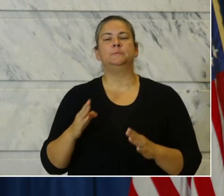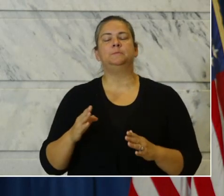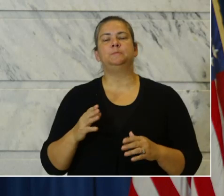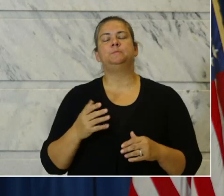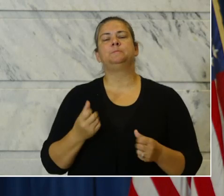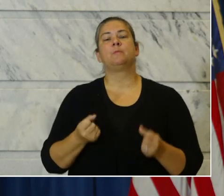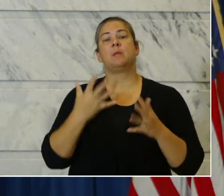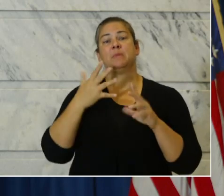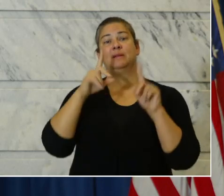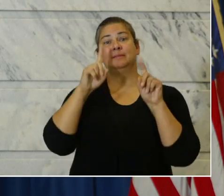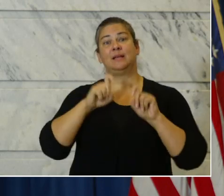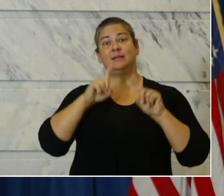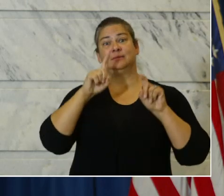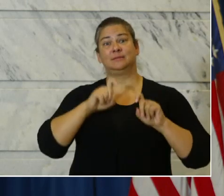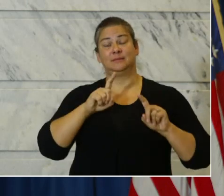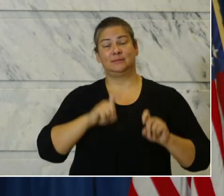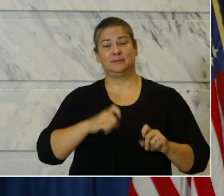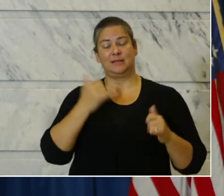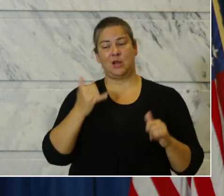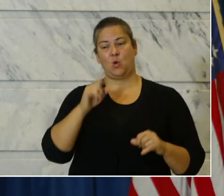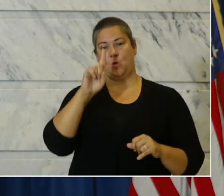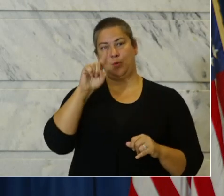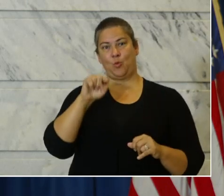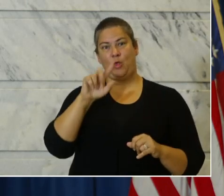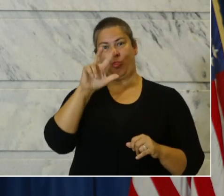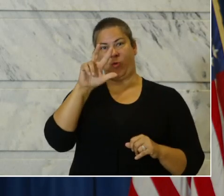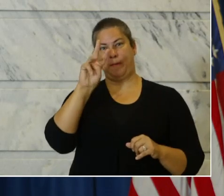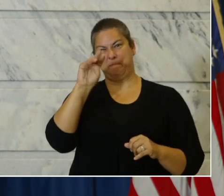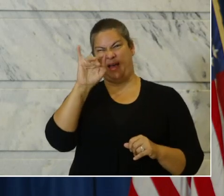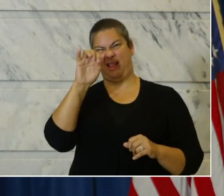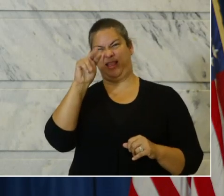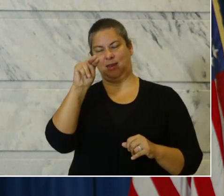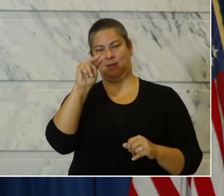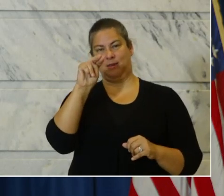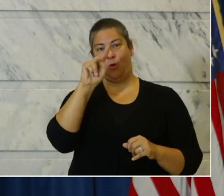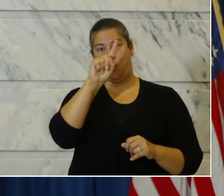Number of tests, we're now over 1.3 million,